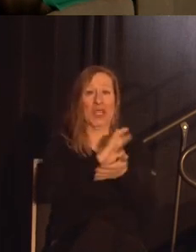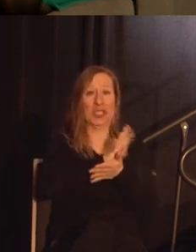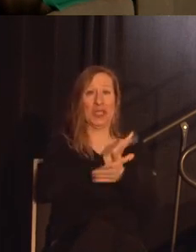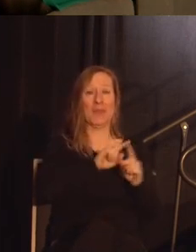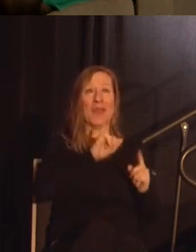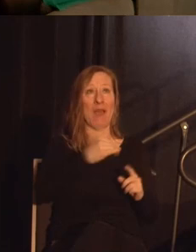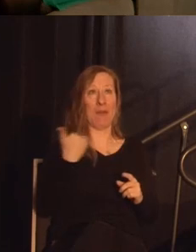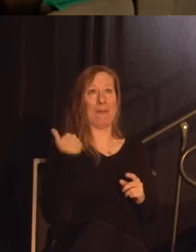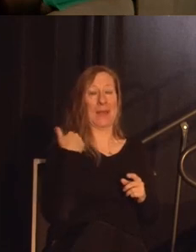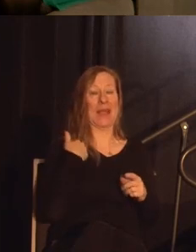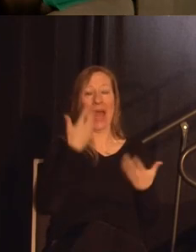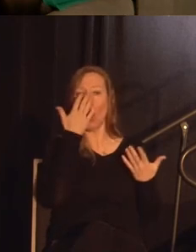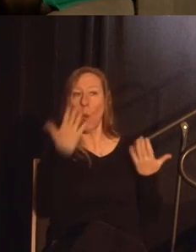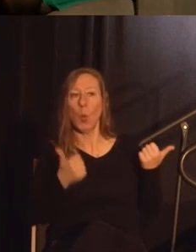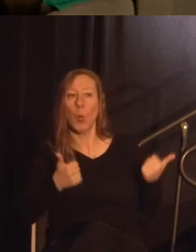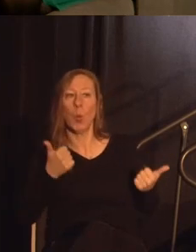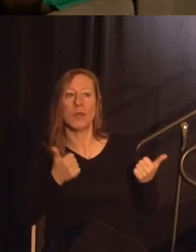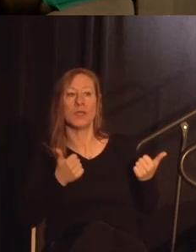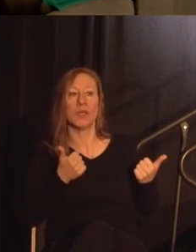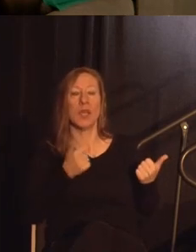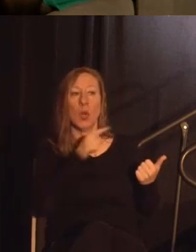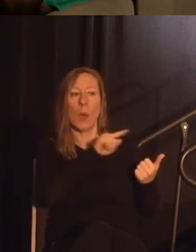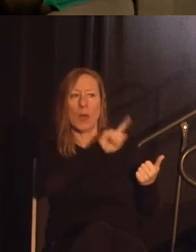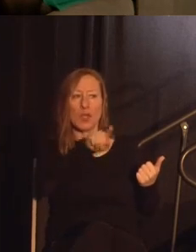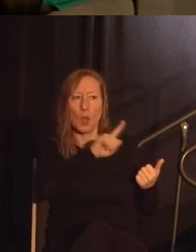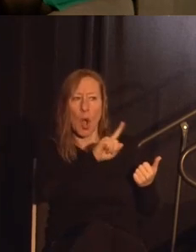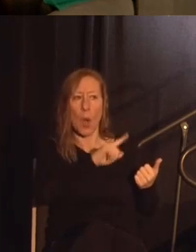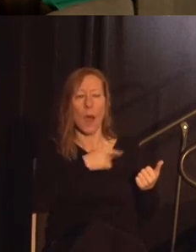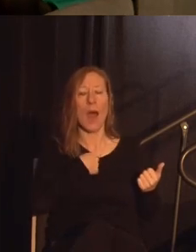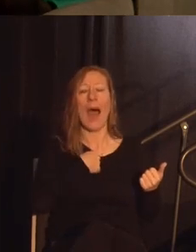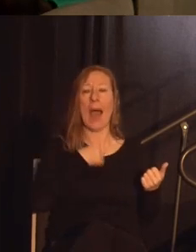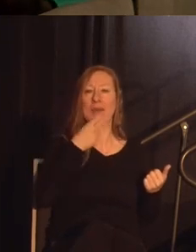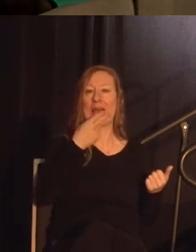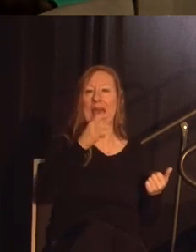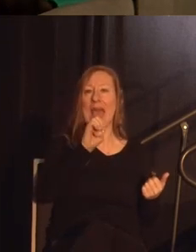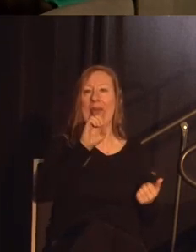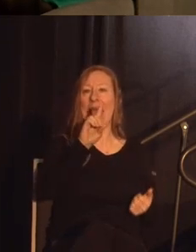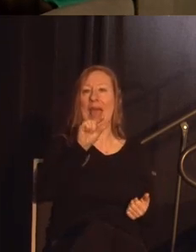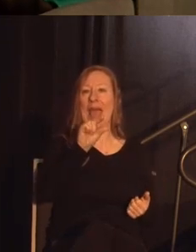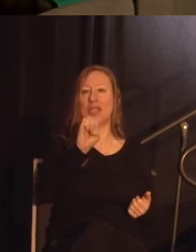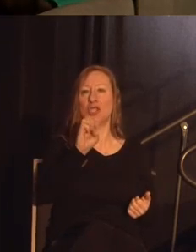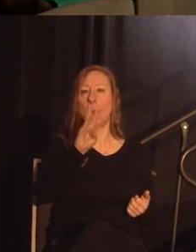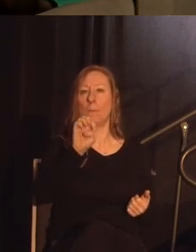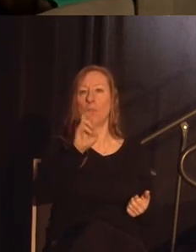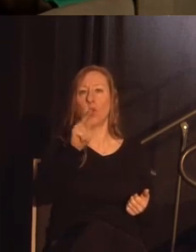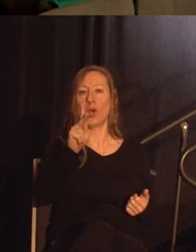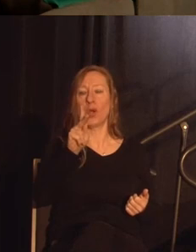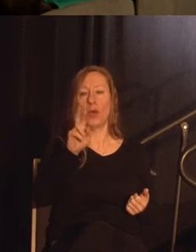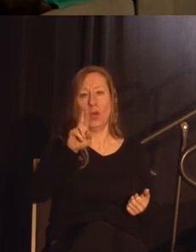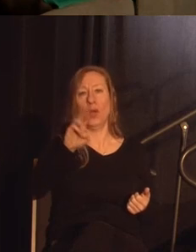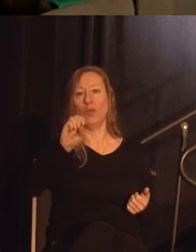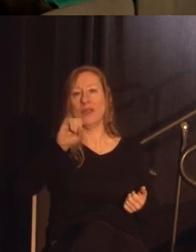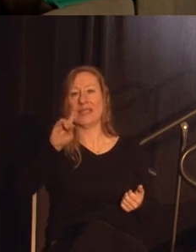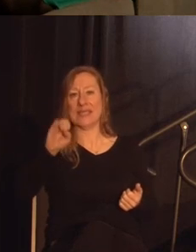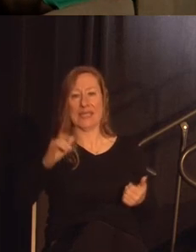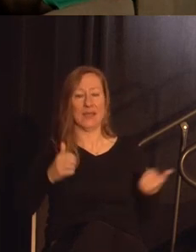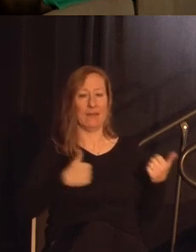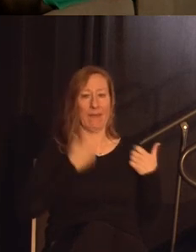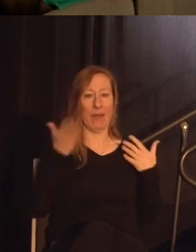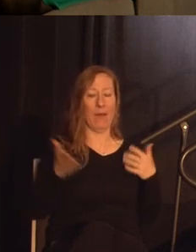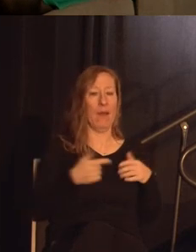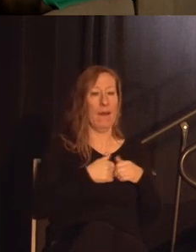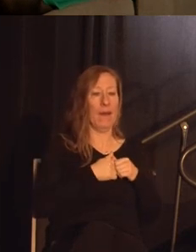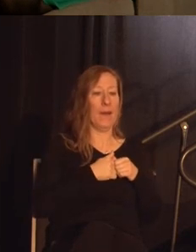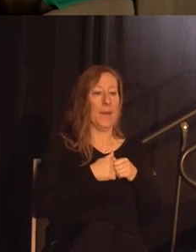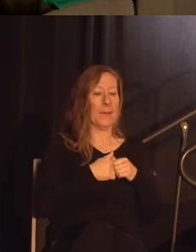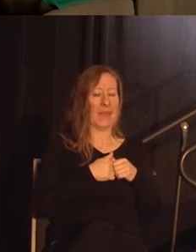what residency you went to, but I went to Hedgebrook. It was a Hedgebrook. And they, you know, I had a feeling,